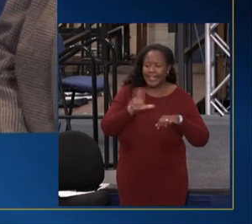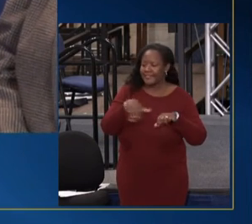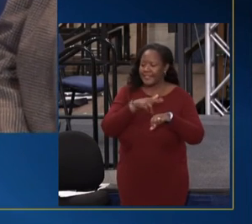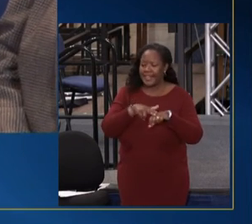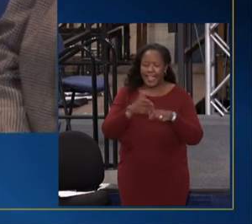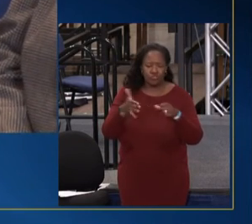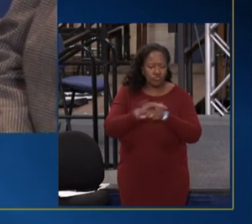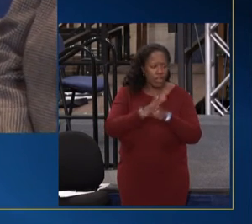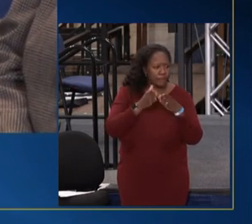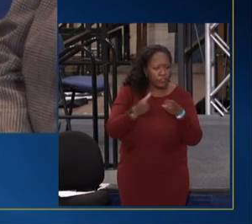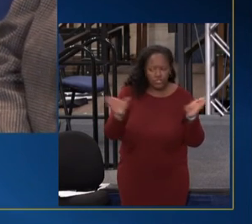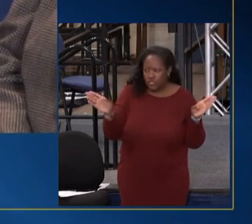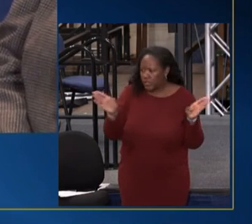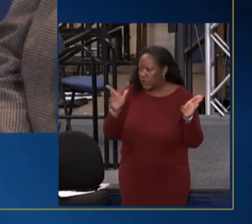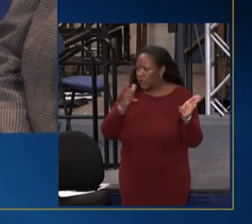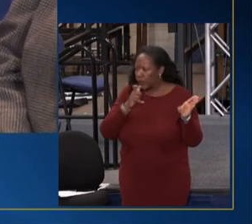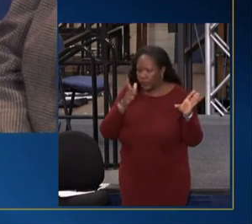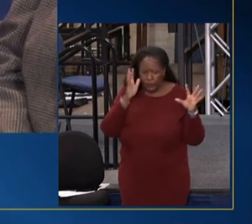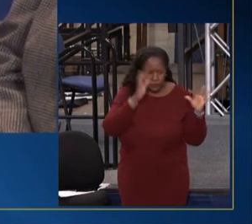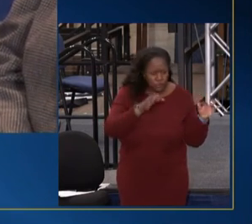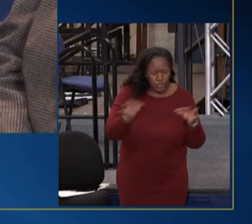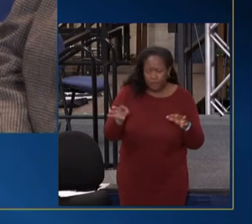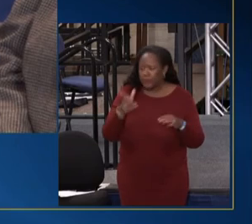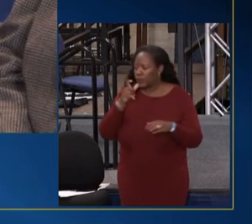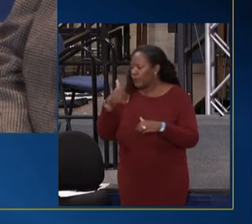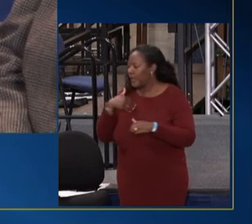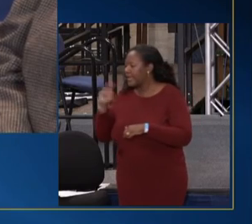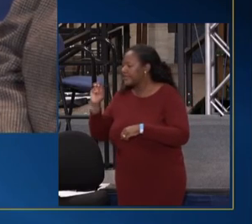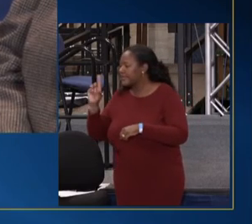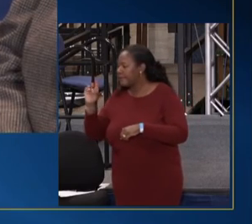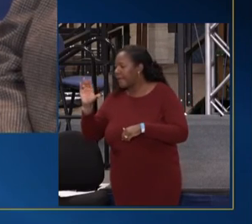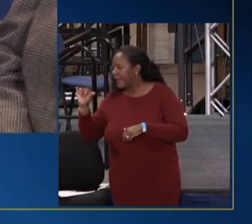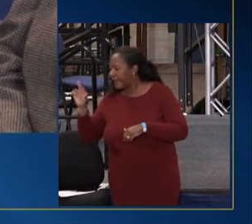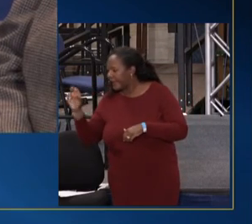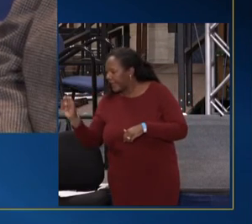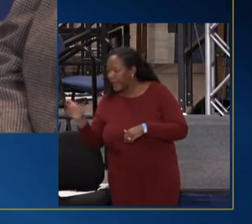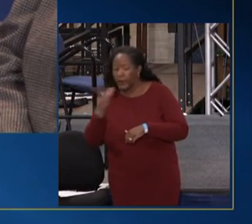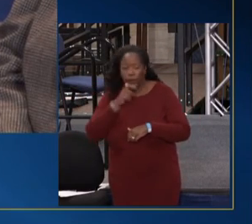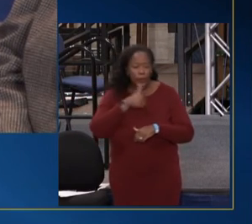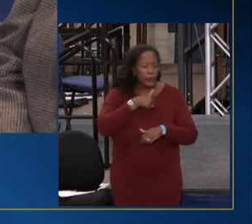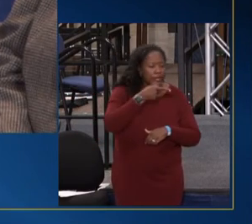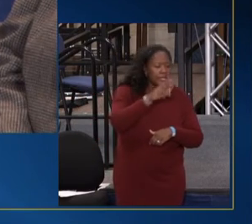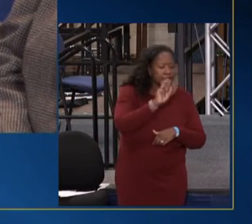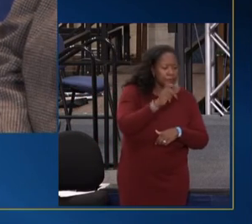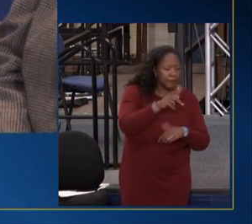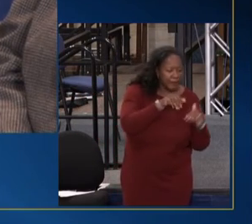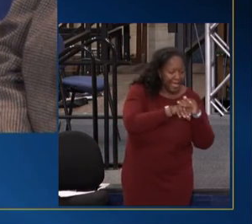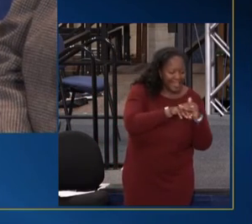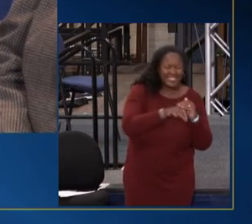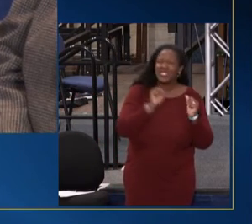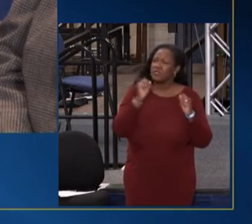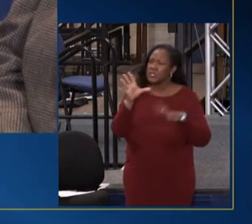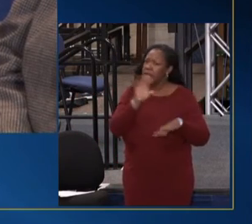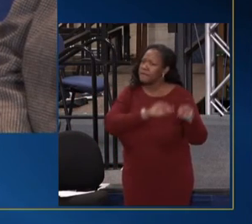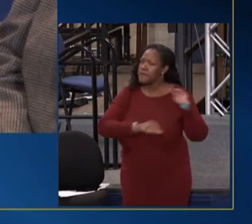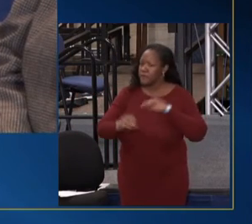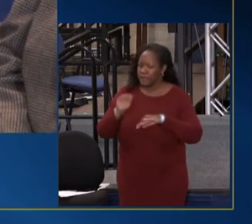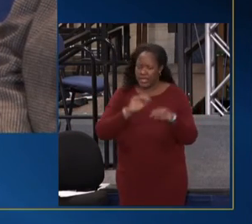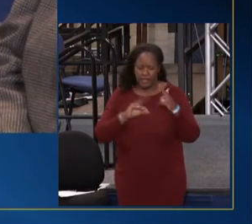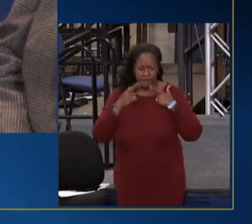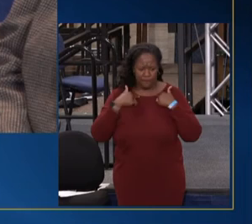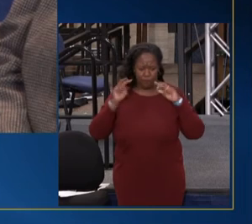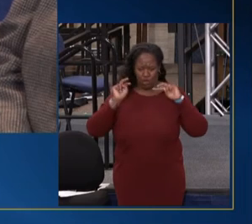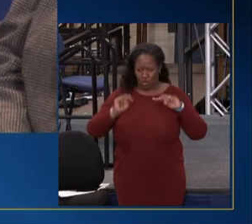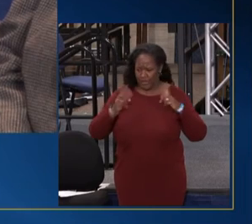determination for those who are on Medicare and PrEP access. So there's a lot of different moving parts as we sort of look at this whole